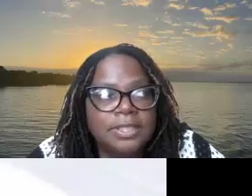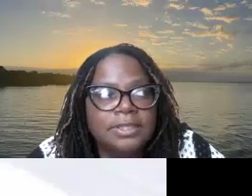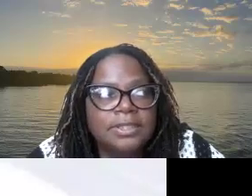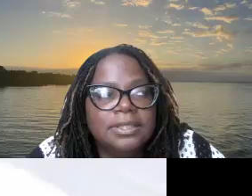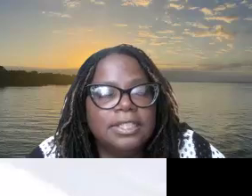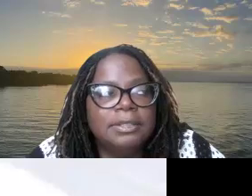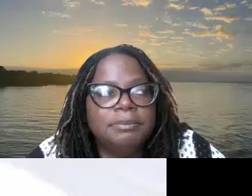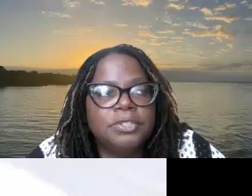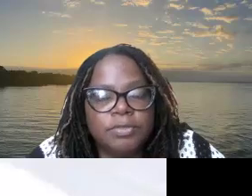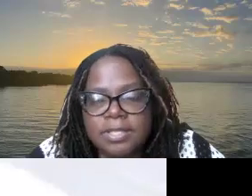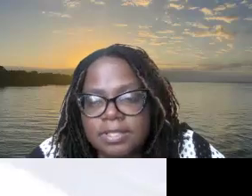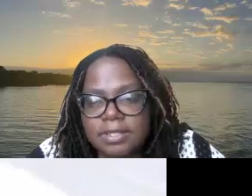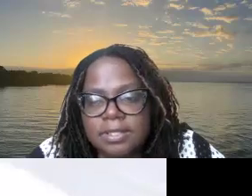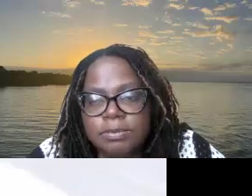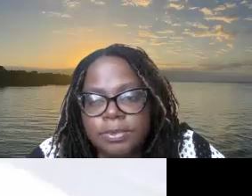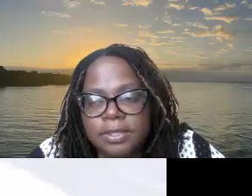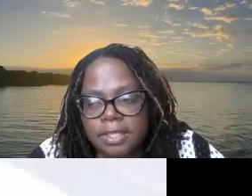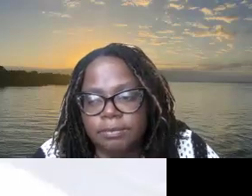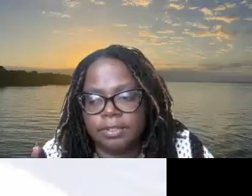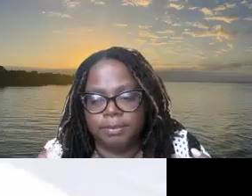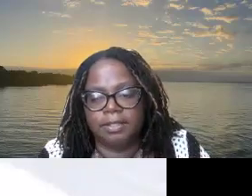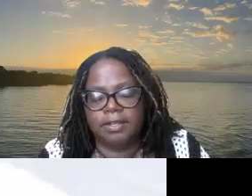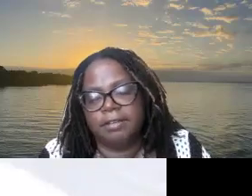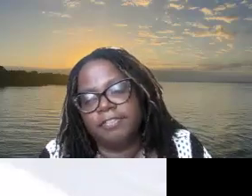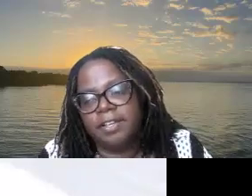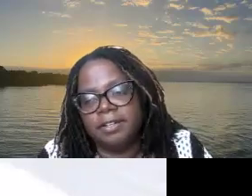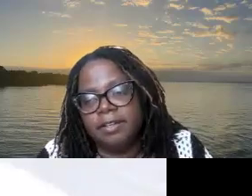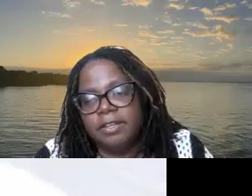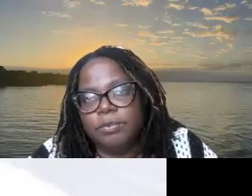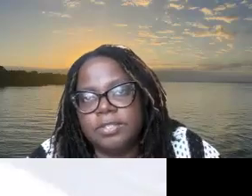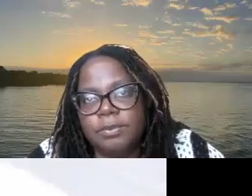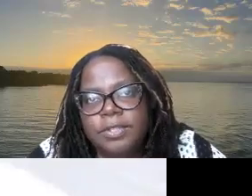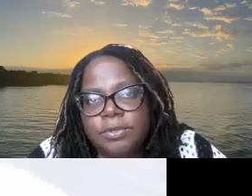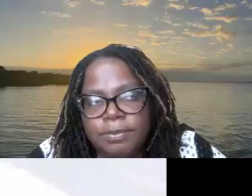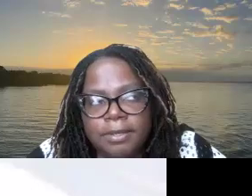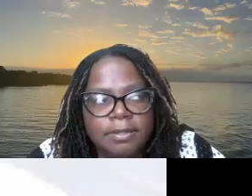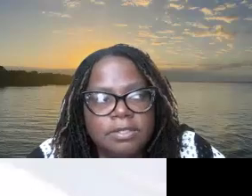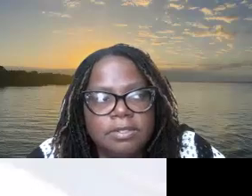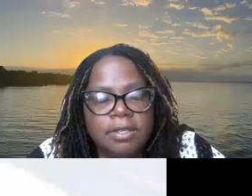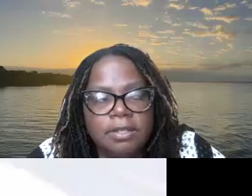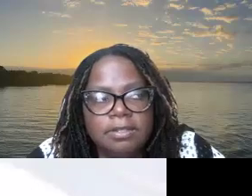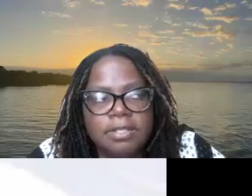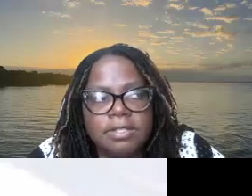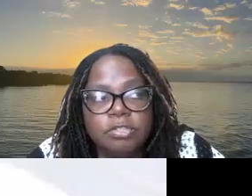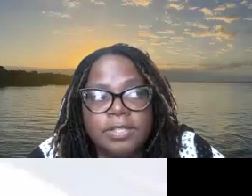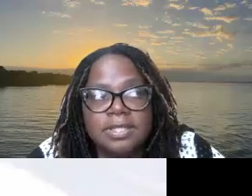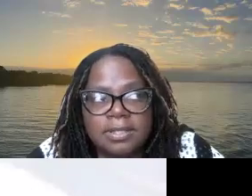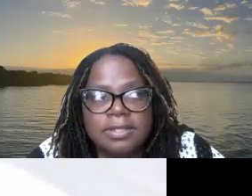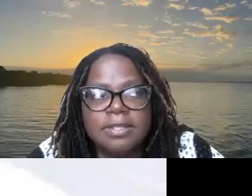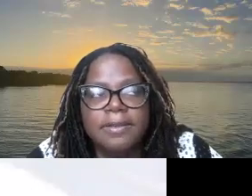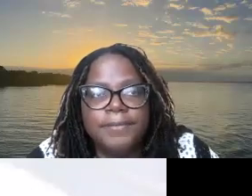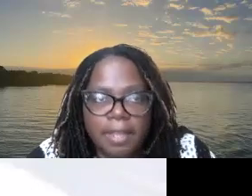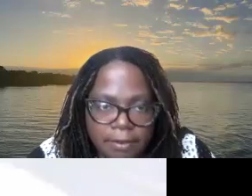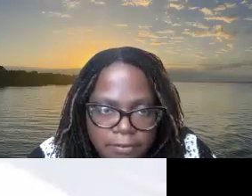it's a feeling, but trust can really be codified. And we use a model that says that